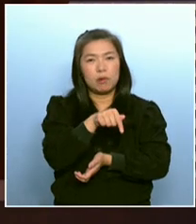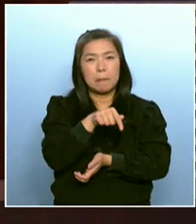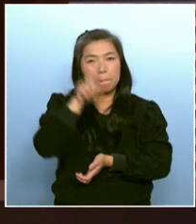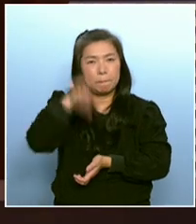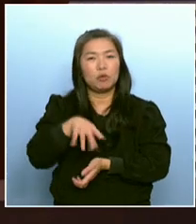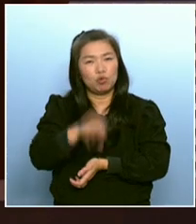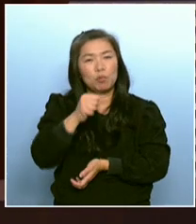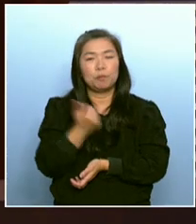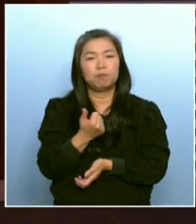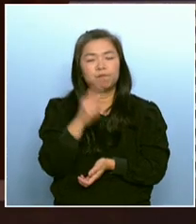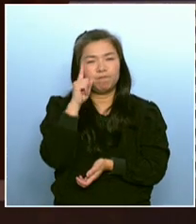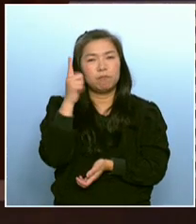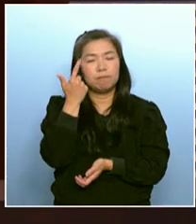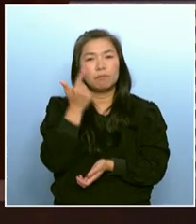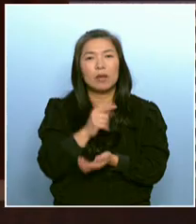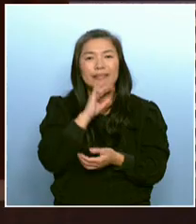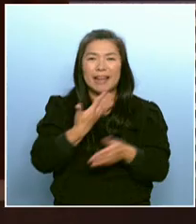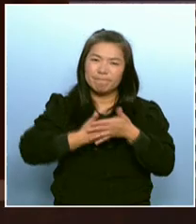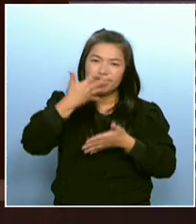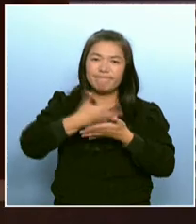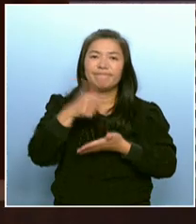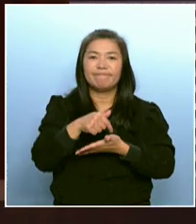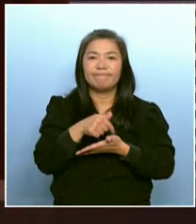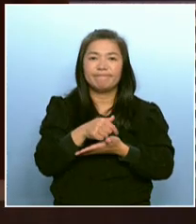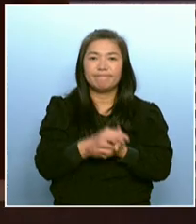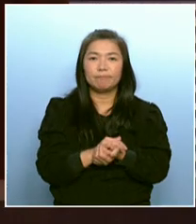We want the facilities to be put into service as